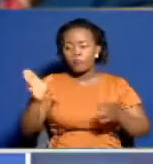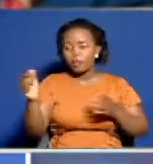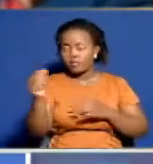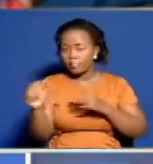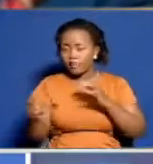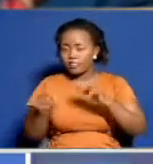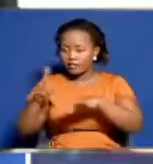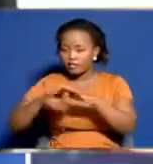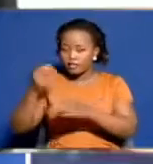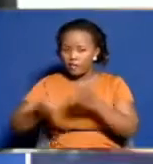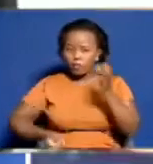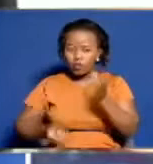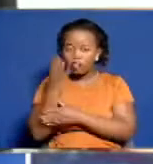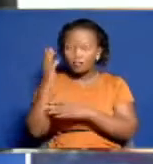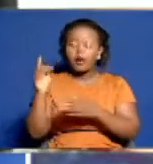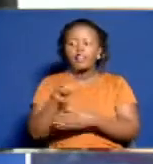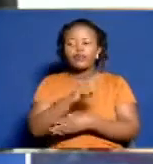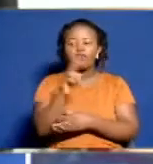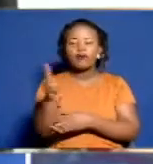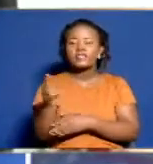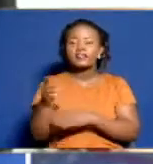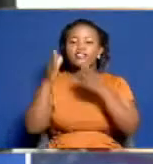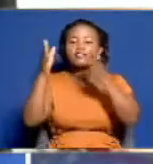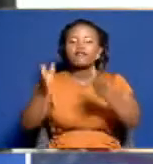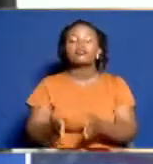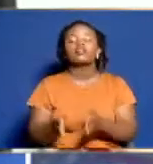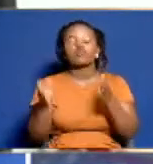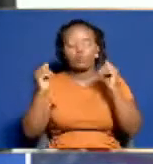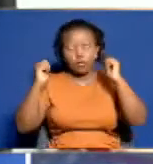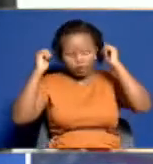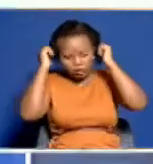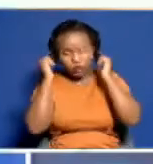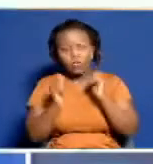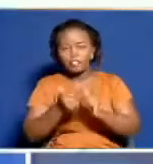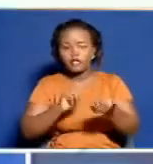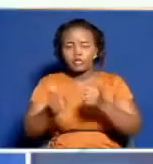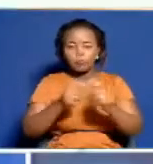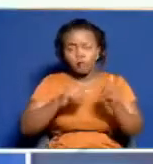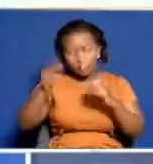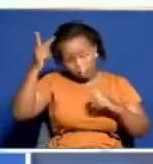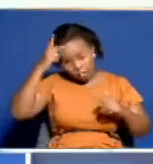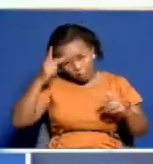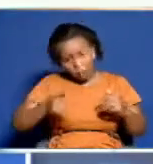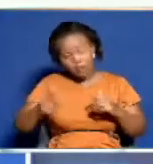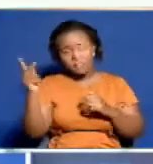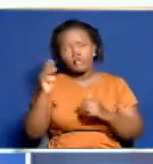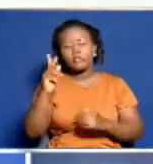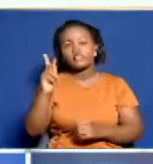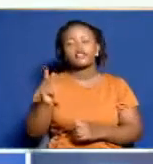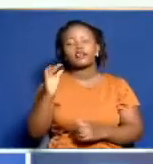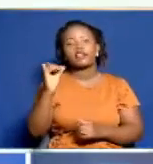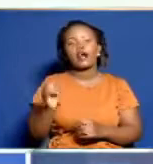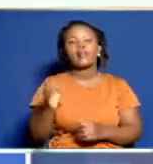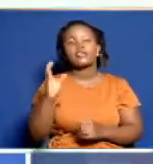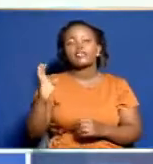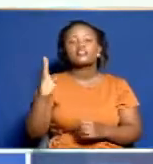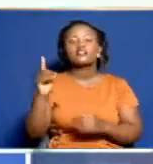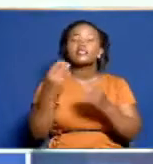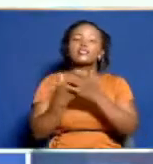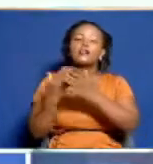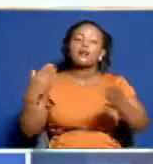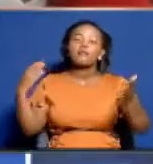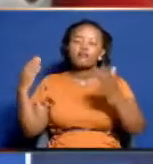the first ever physical education and sports policy at the Kenya Institute of Curriculum Development ahead of Grade